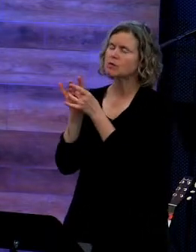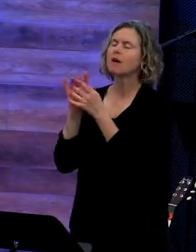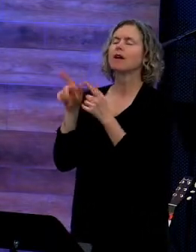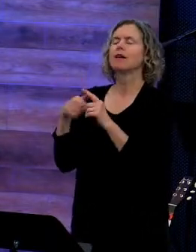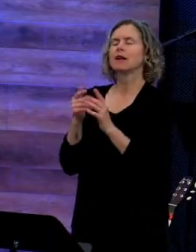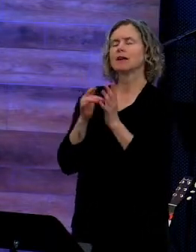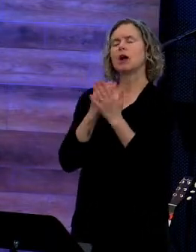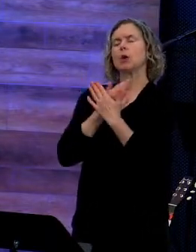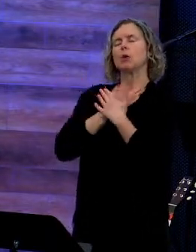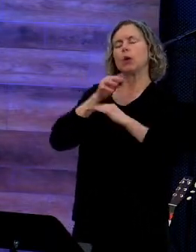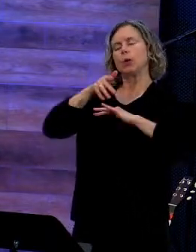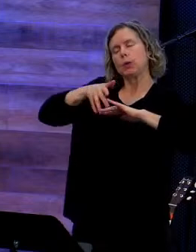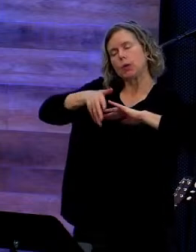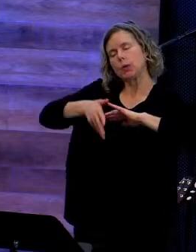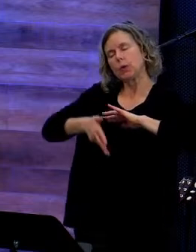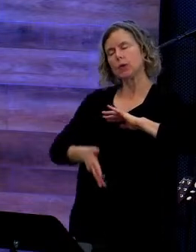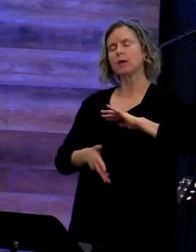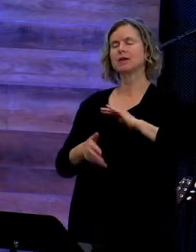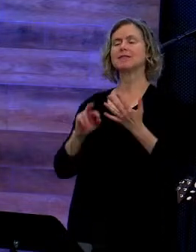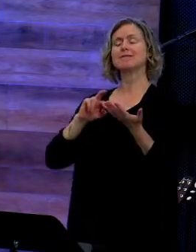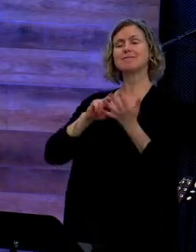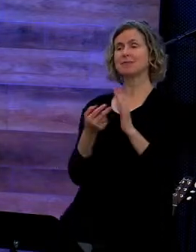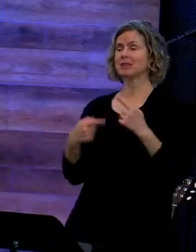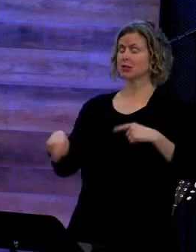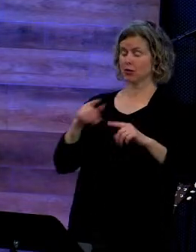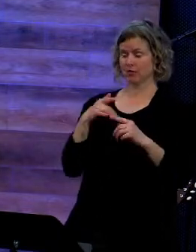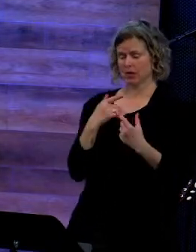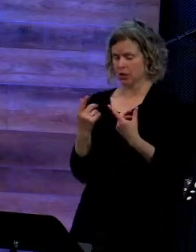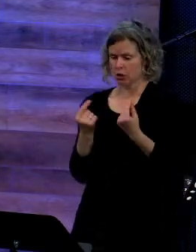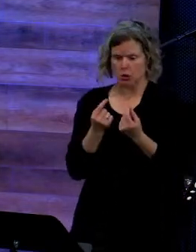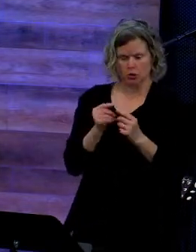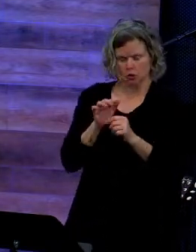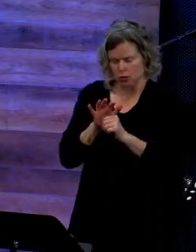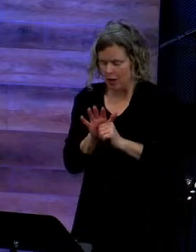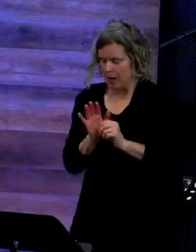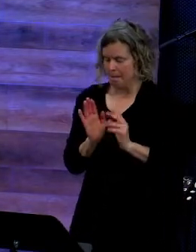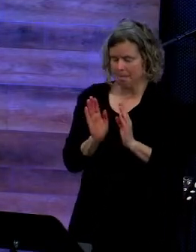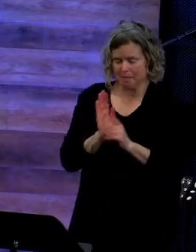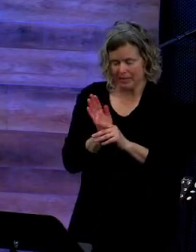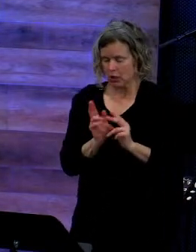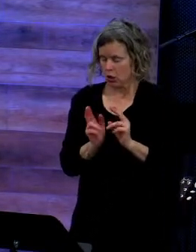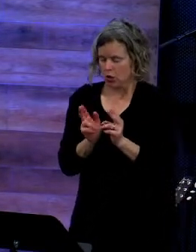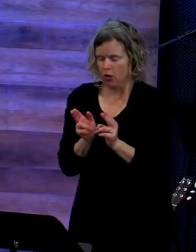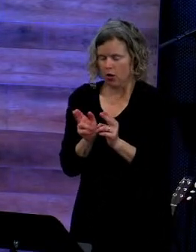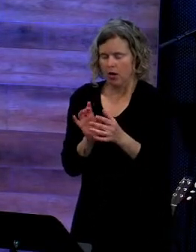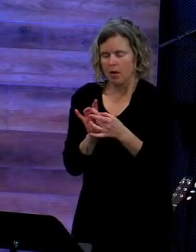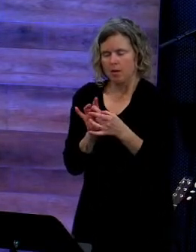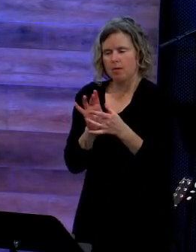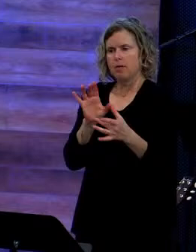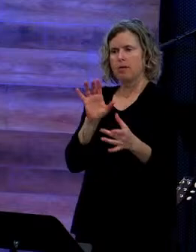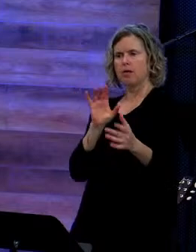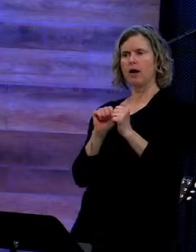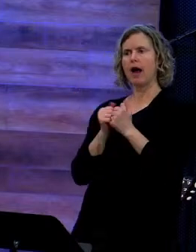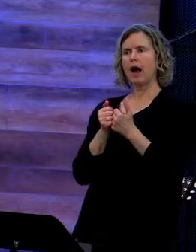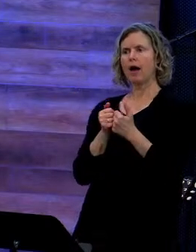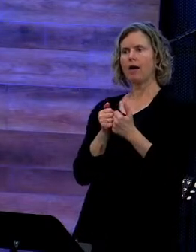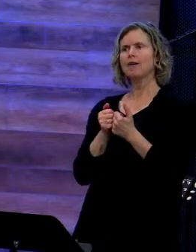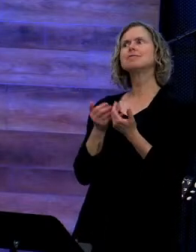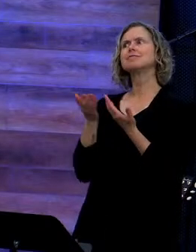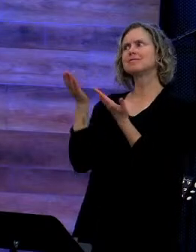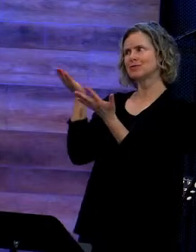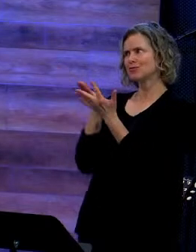find rest in a world of hurry? We can find rest by believing in and living out the gospel of